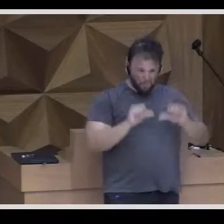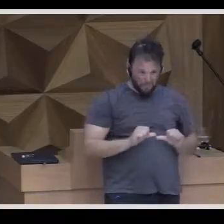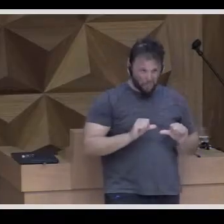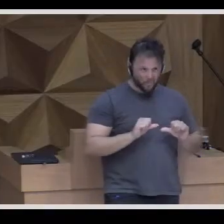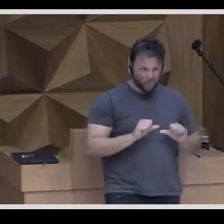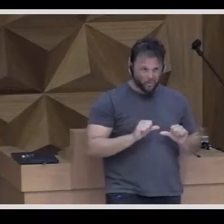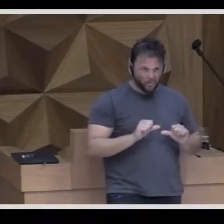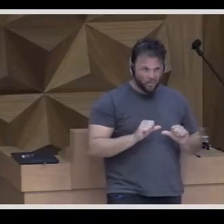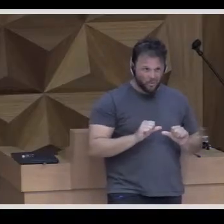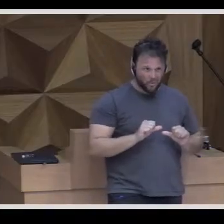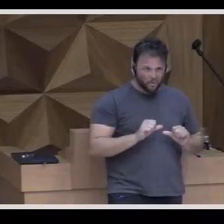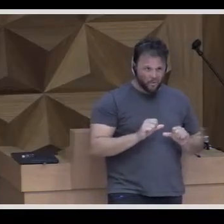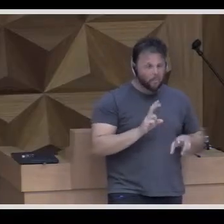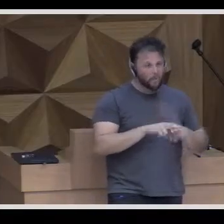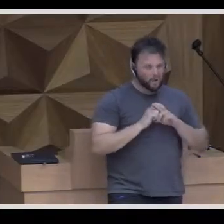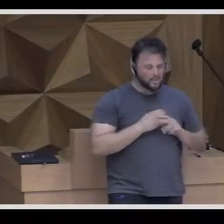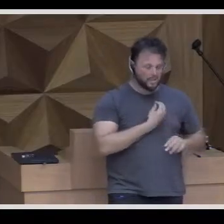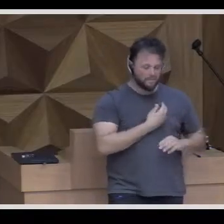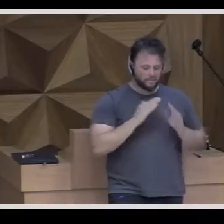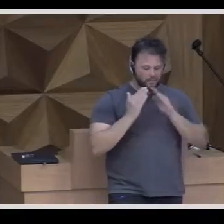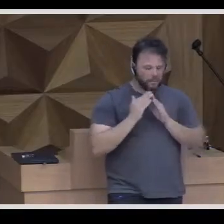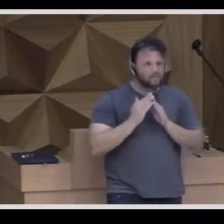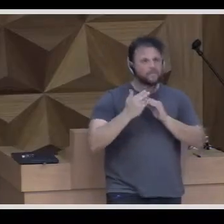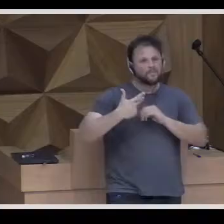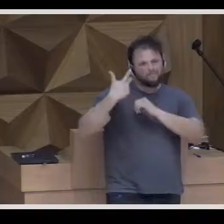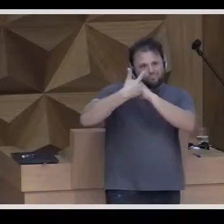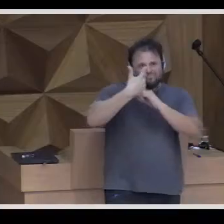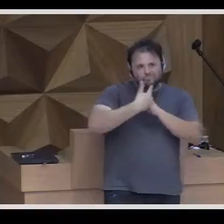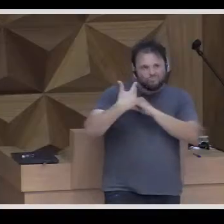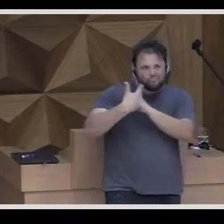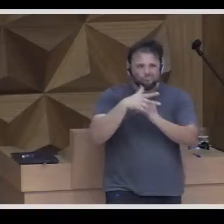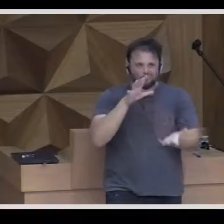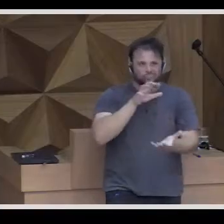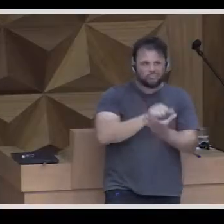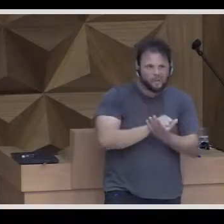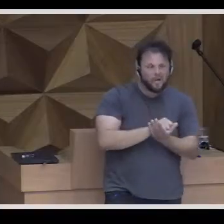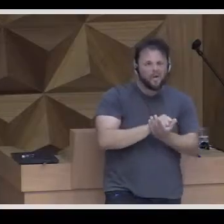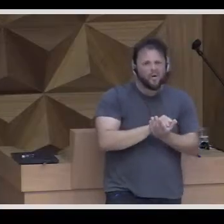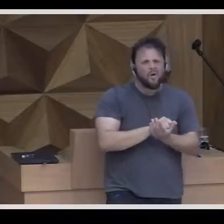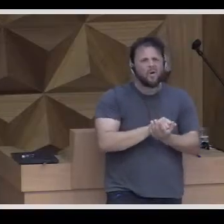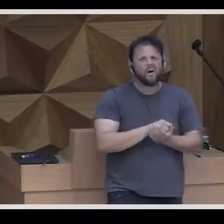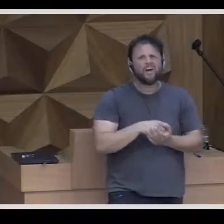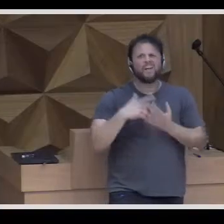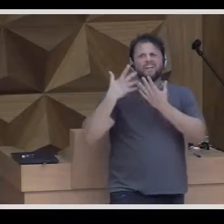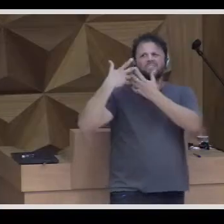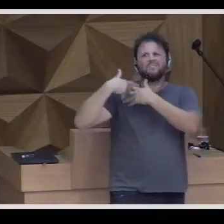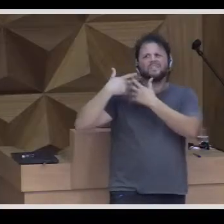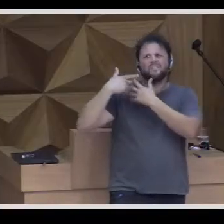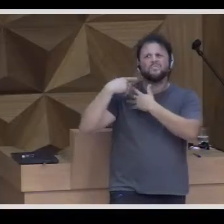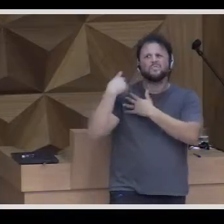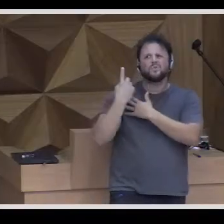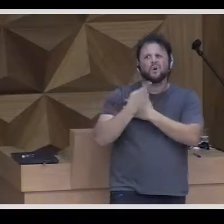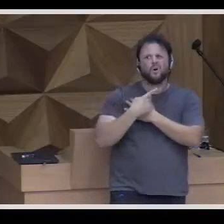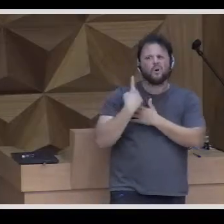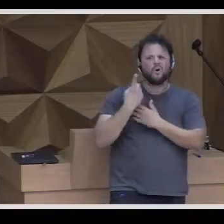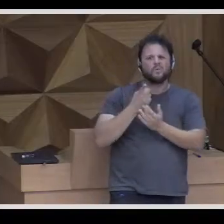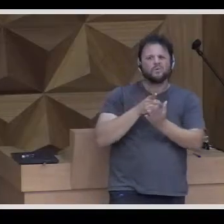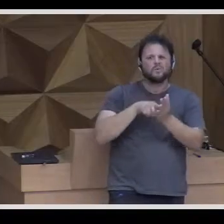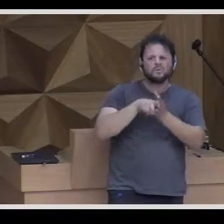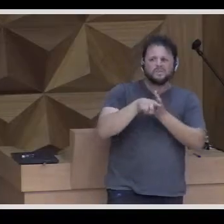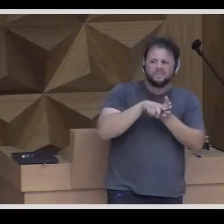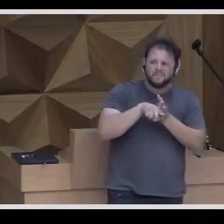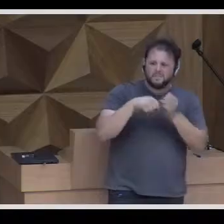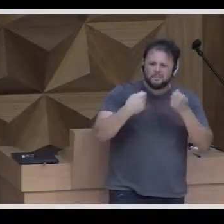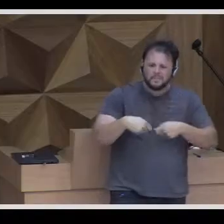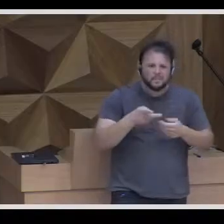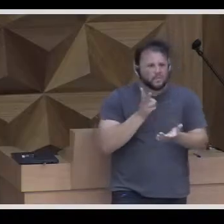effects by taking them out of context, but still having the richness of all of the kind of the properties that we need